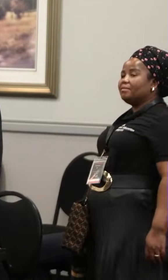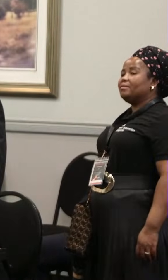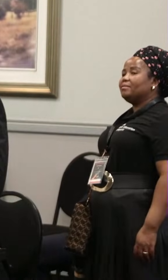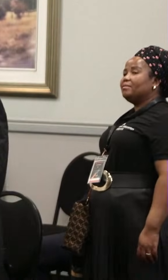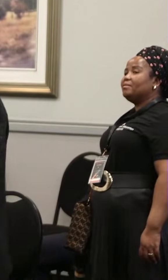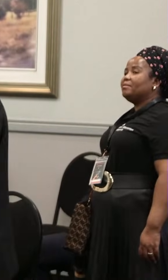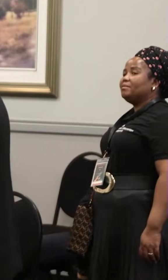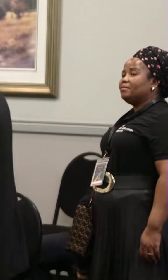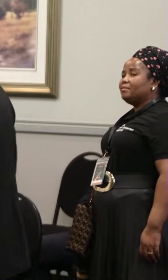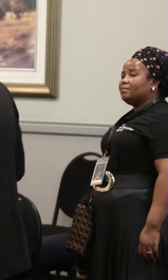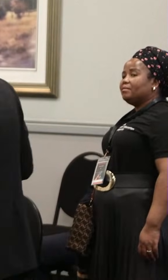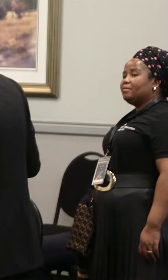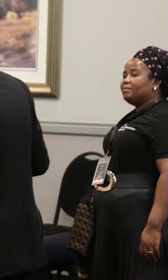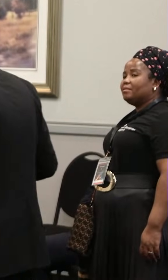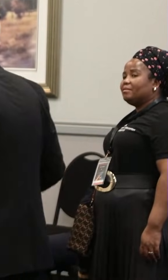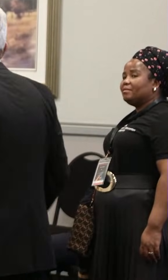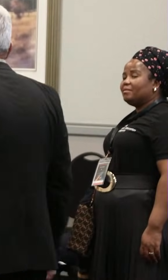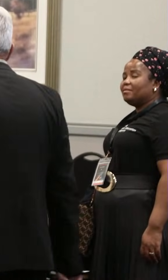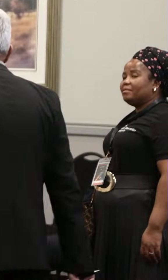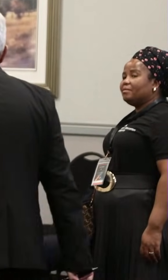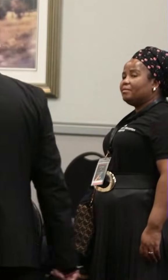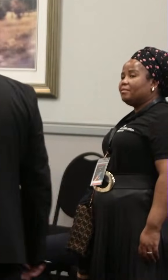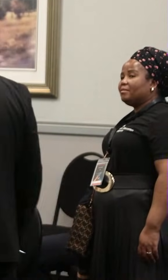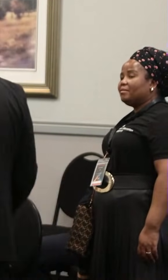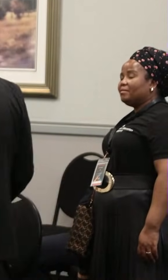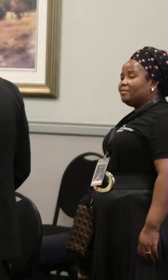get the correct number of posts being